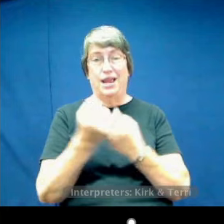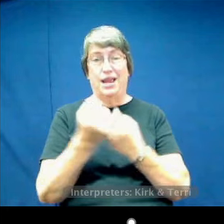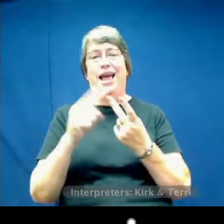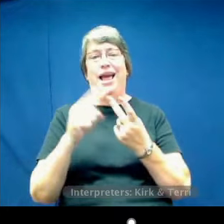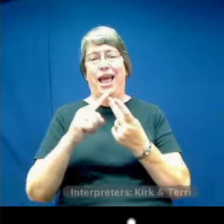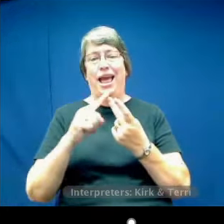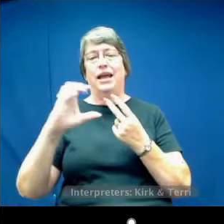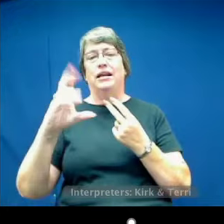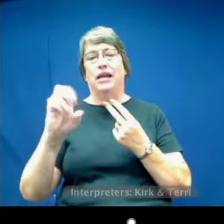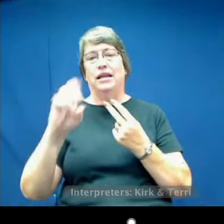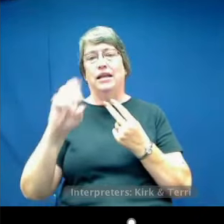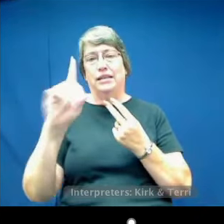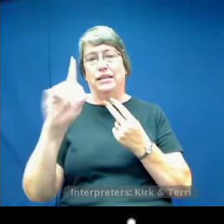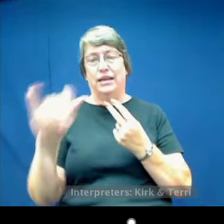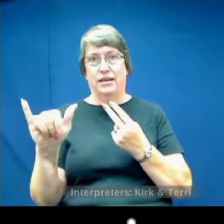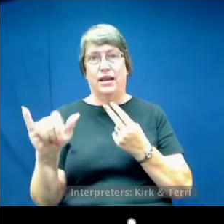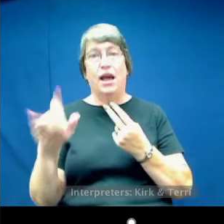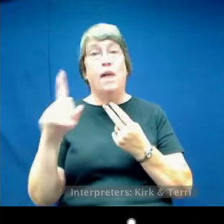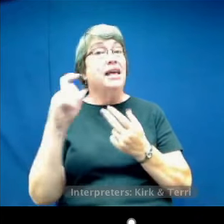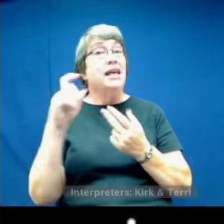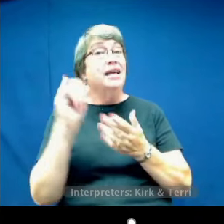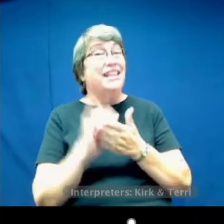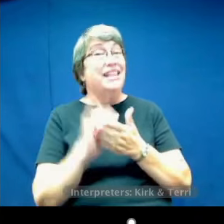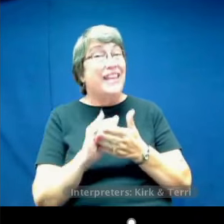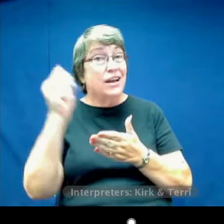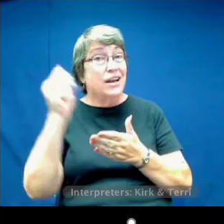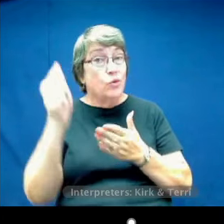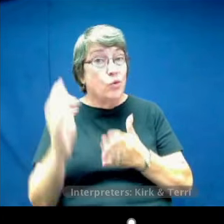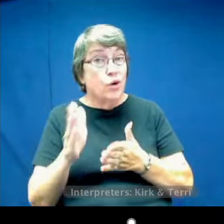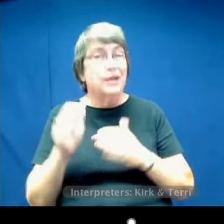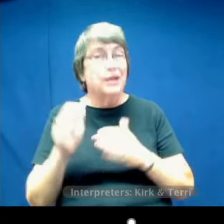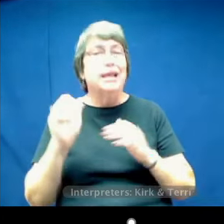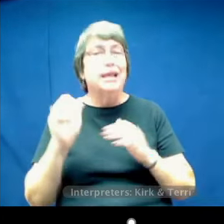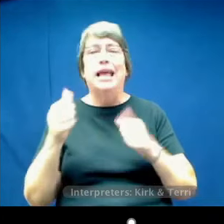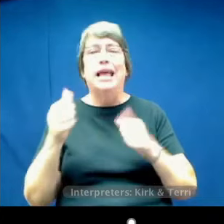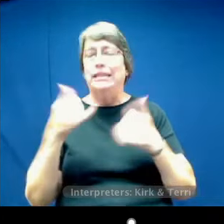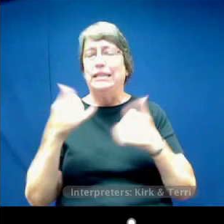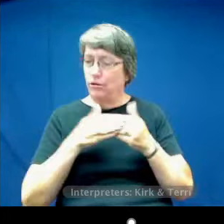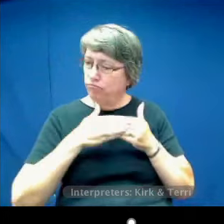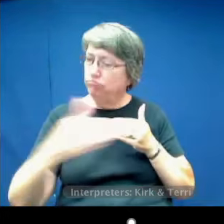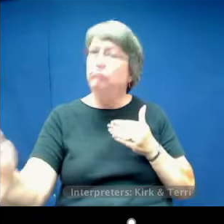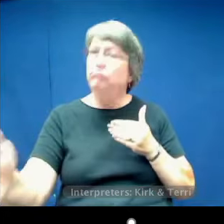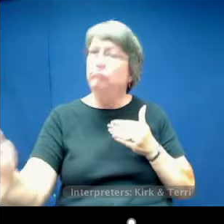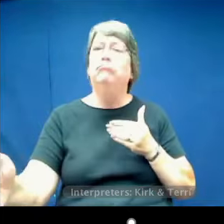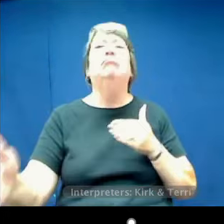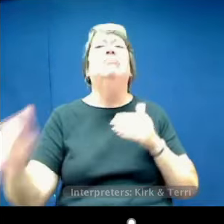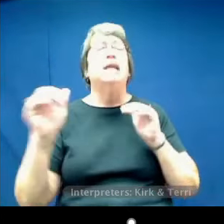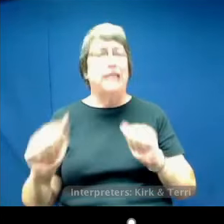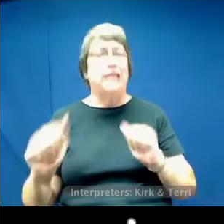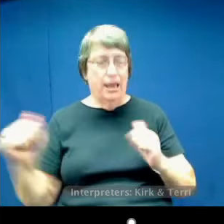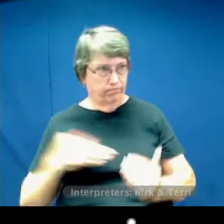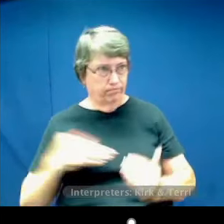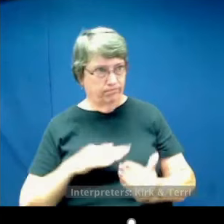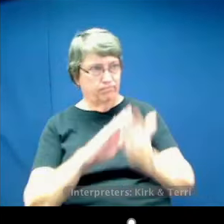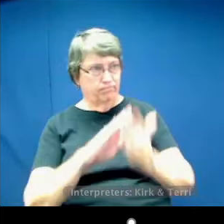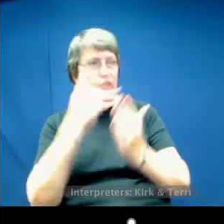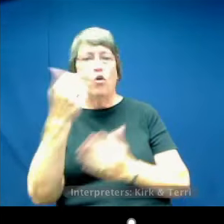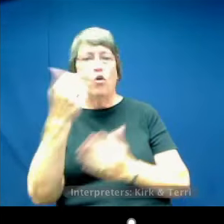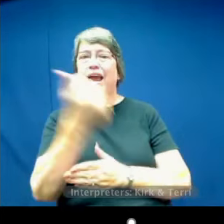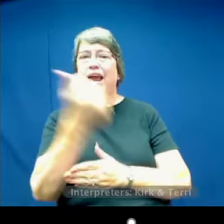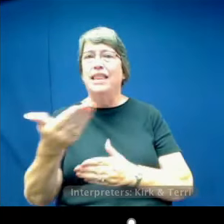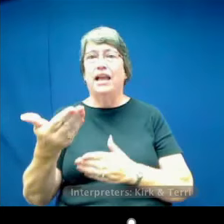hear any kind of issues that come up while the child is still a minor that relate to a material change